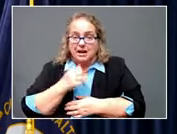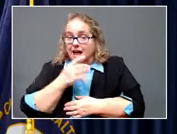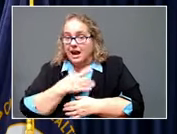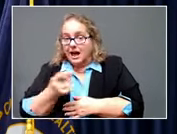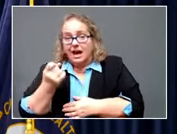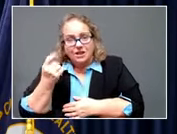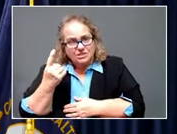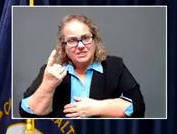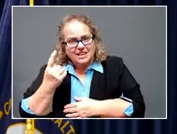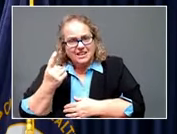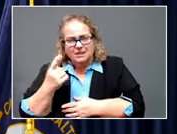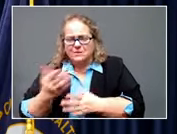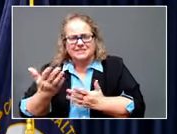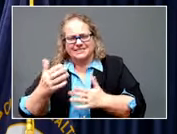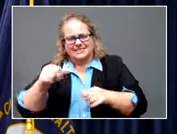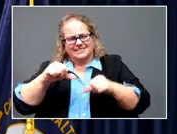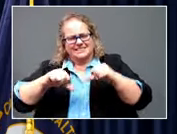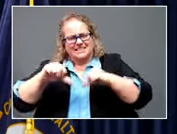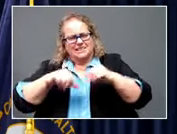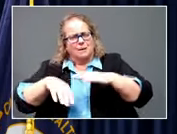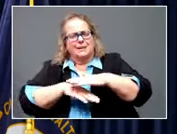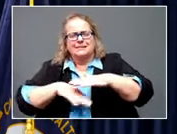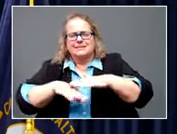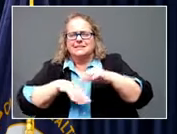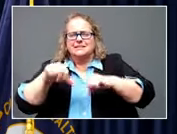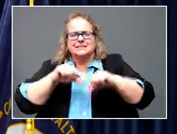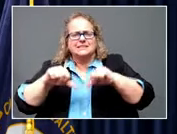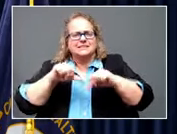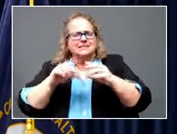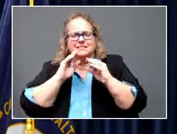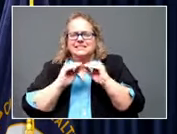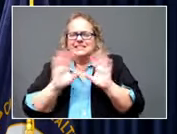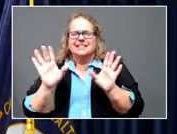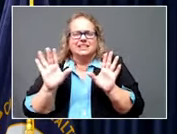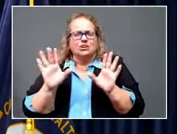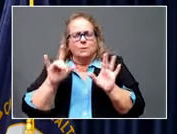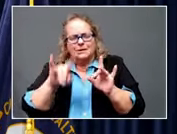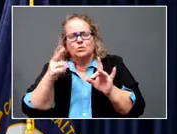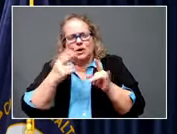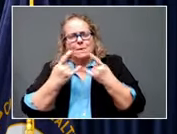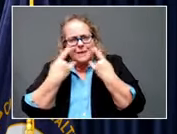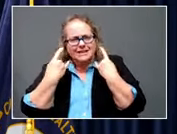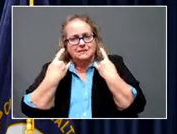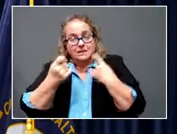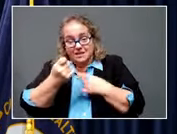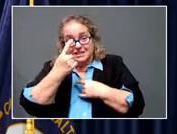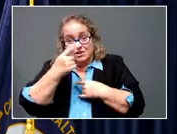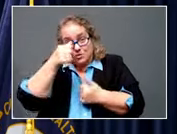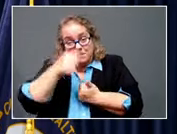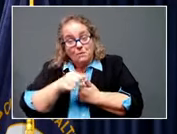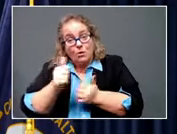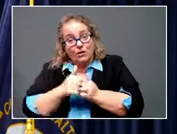basic science. It's as clear as it can be. I mean, you see what happens before all this with flu in schools. If